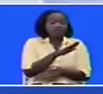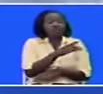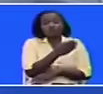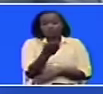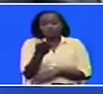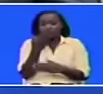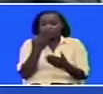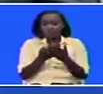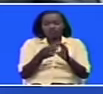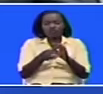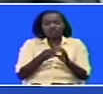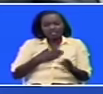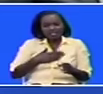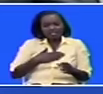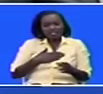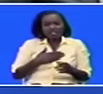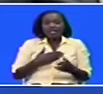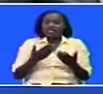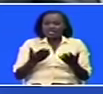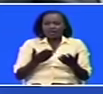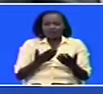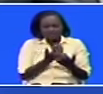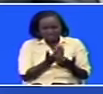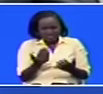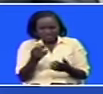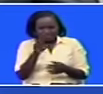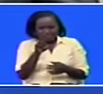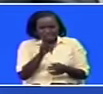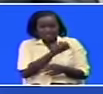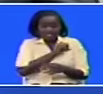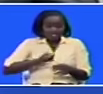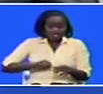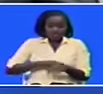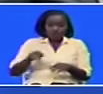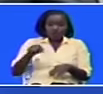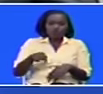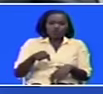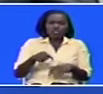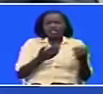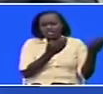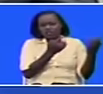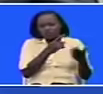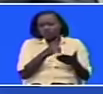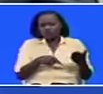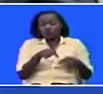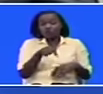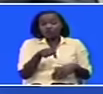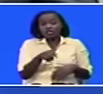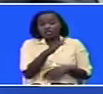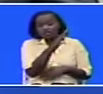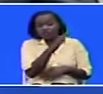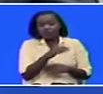Thank you for joining us. Given the scenes we've seen at the Senate this morning, what are some of the expectations we have for the